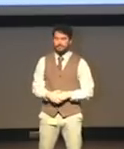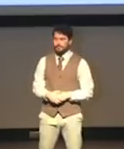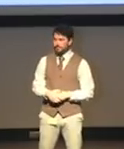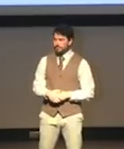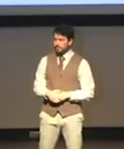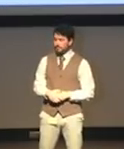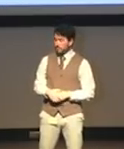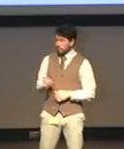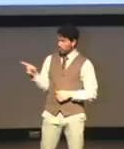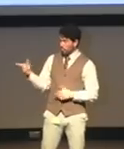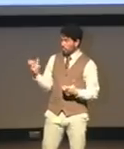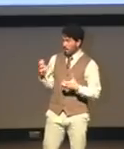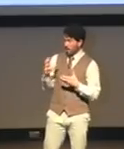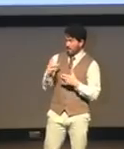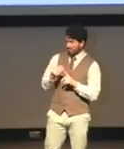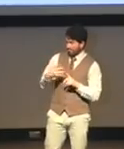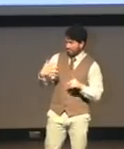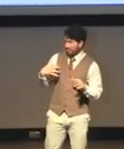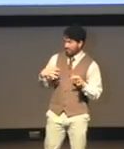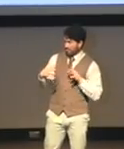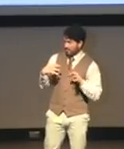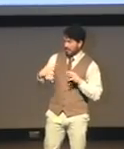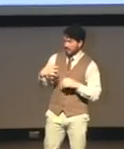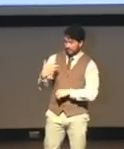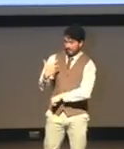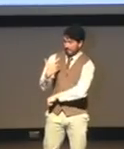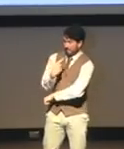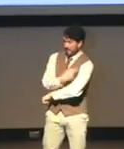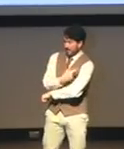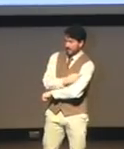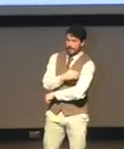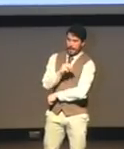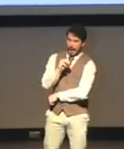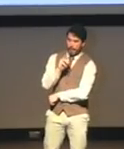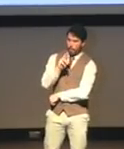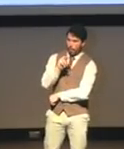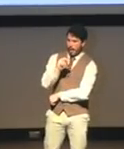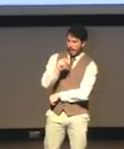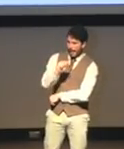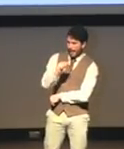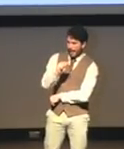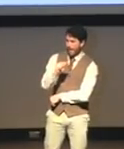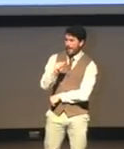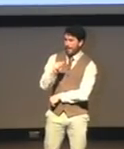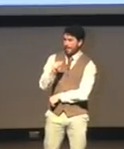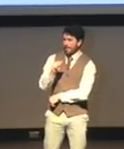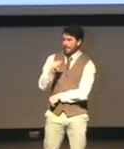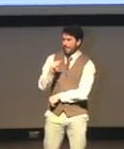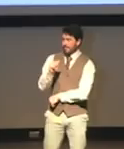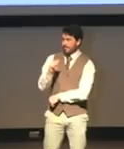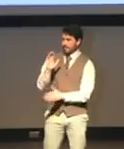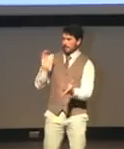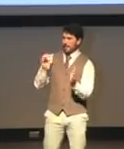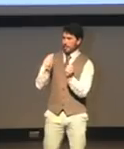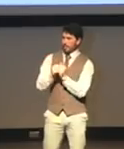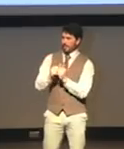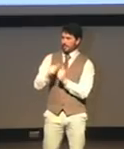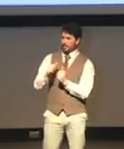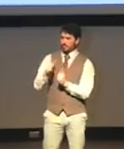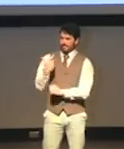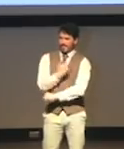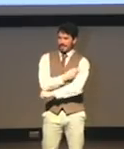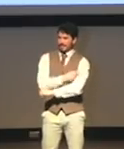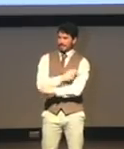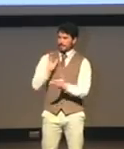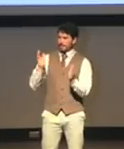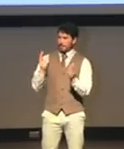about these vaccines being mRNA vaccines versus what historically? I'm not probably the